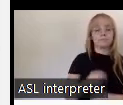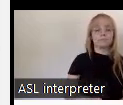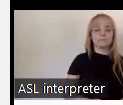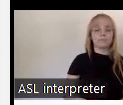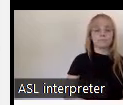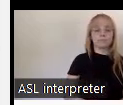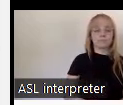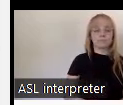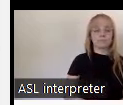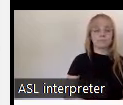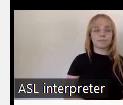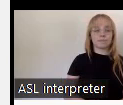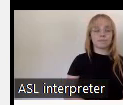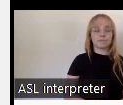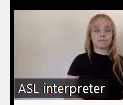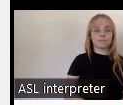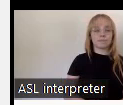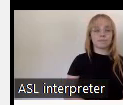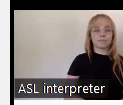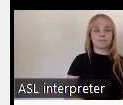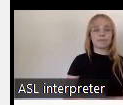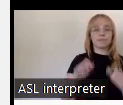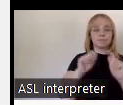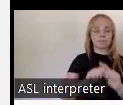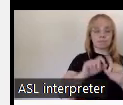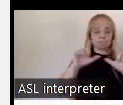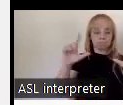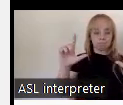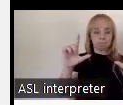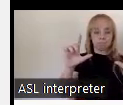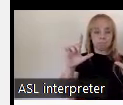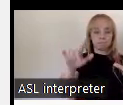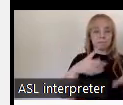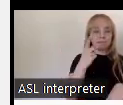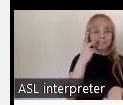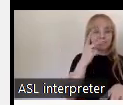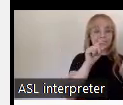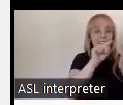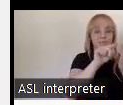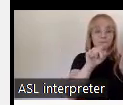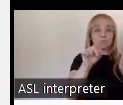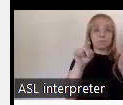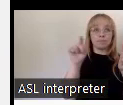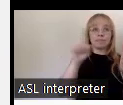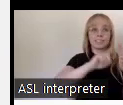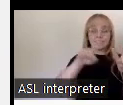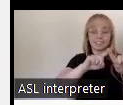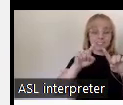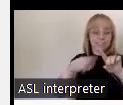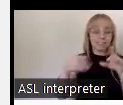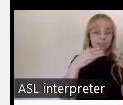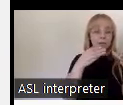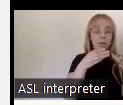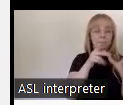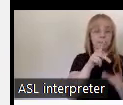we're sharing screens to load up. And here you can see those things, those paths,